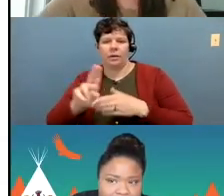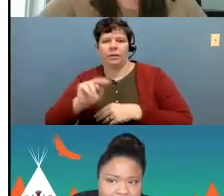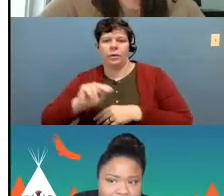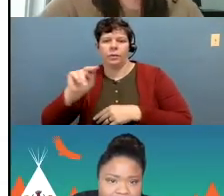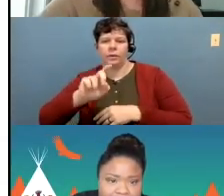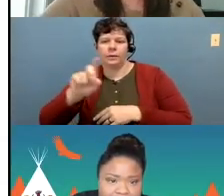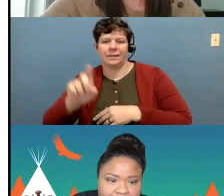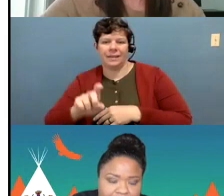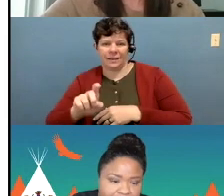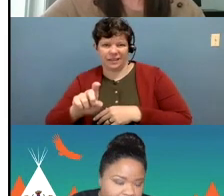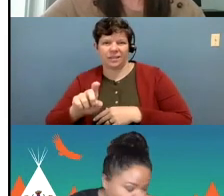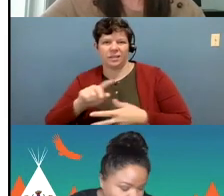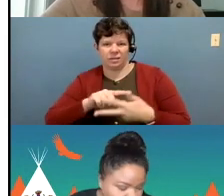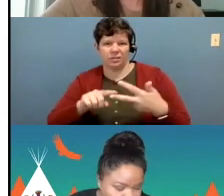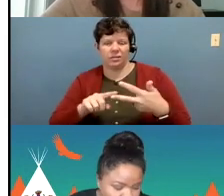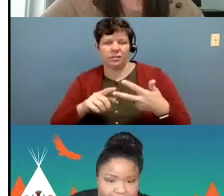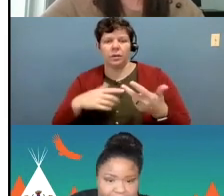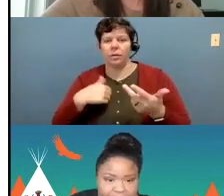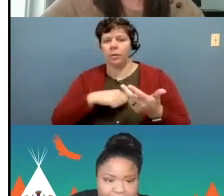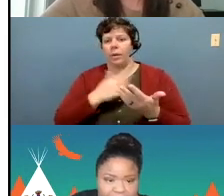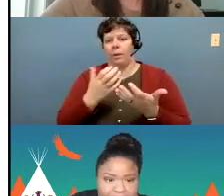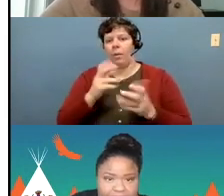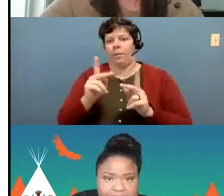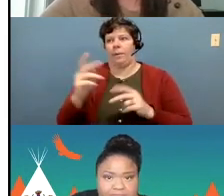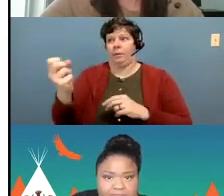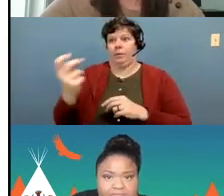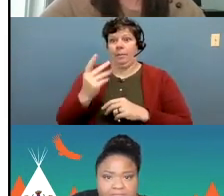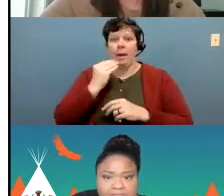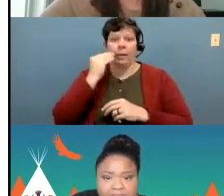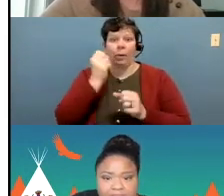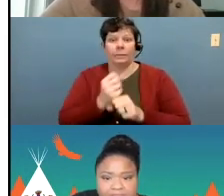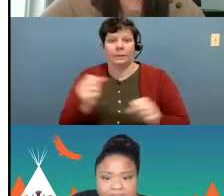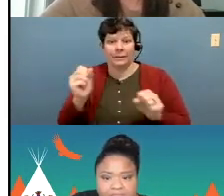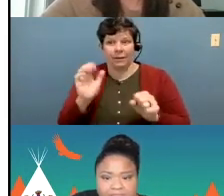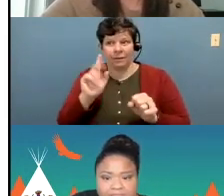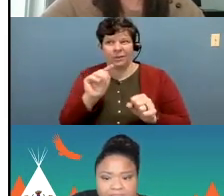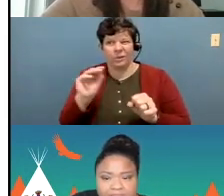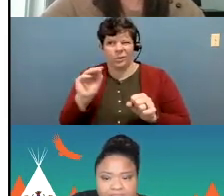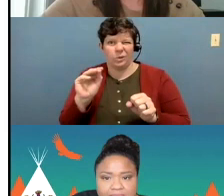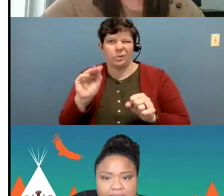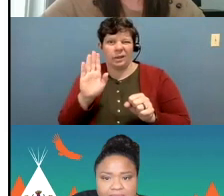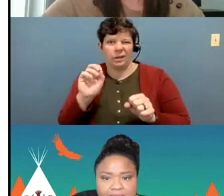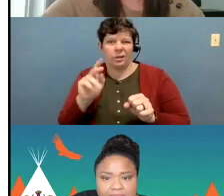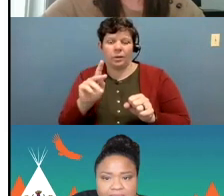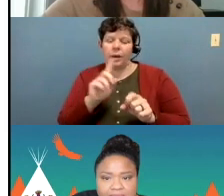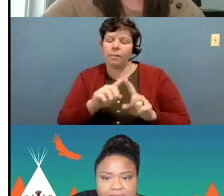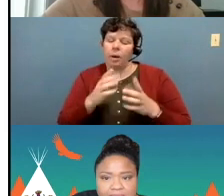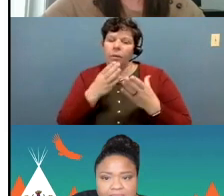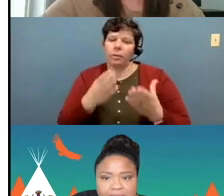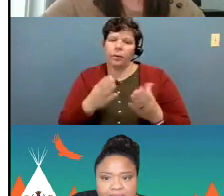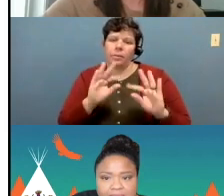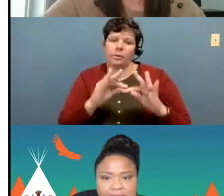And of course, we want everyone to come home safe and to be okay, but we recommend to families and to law